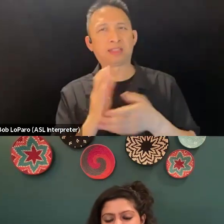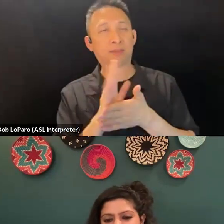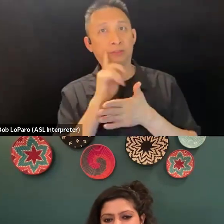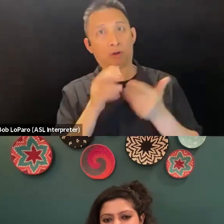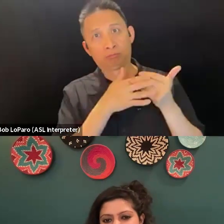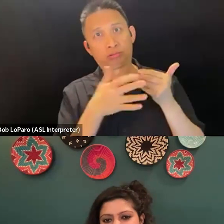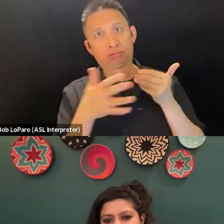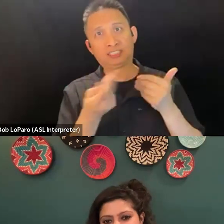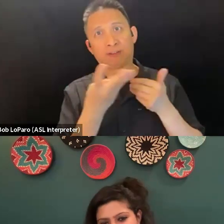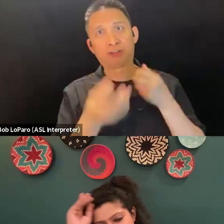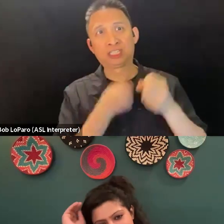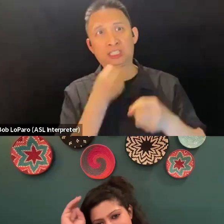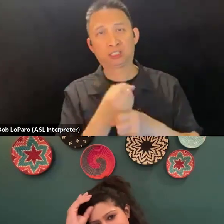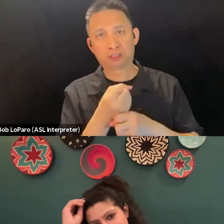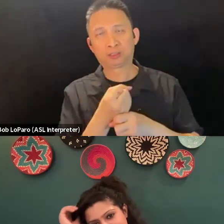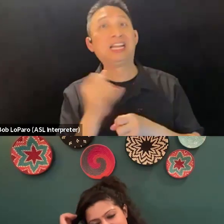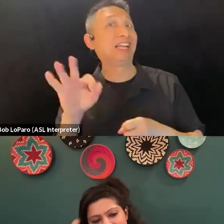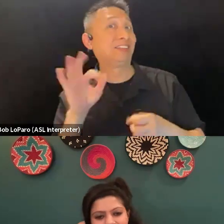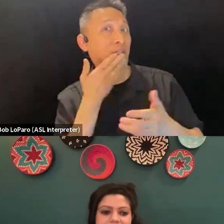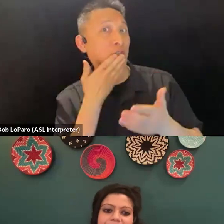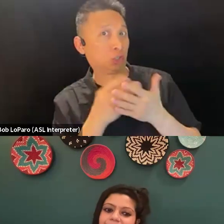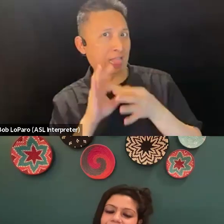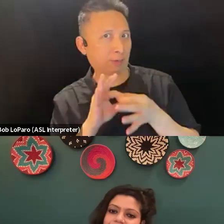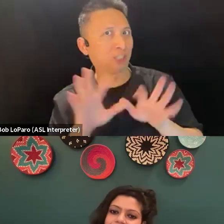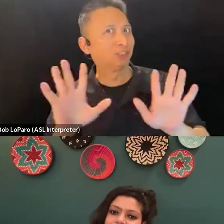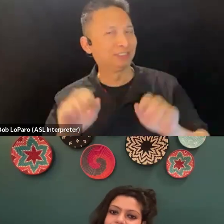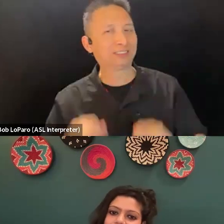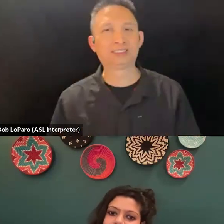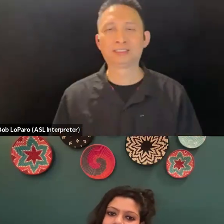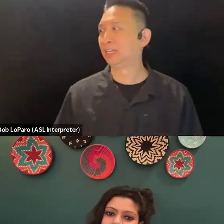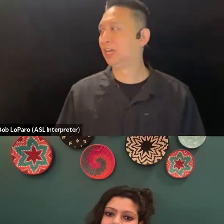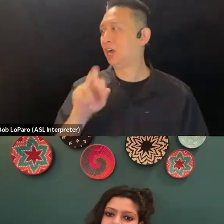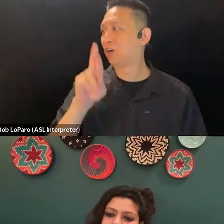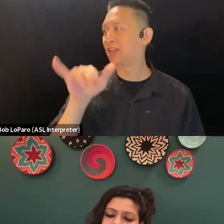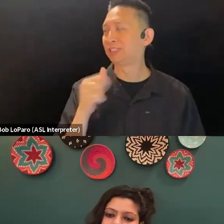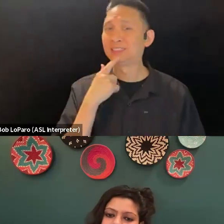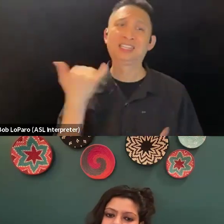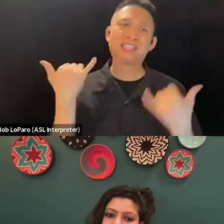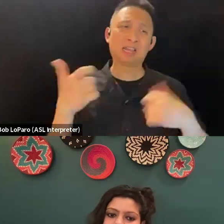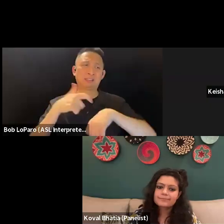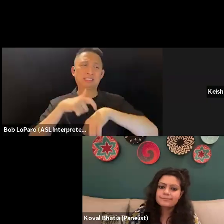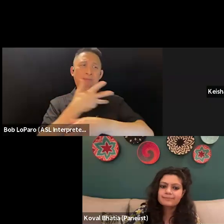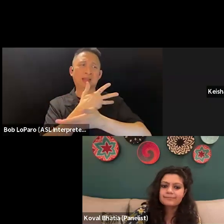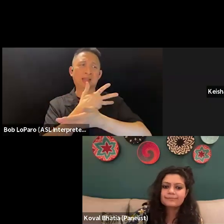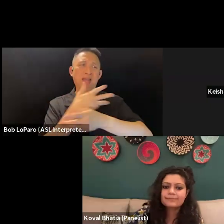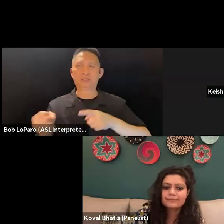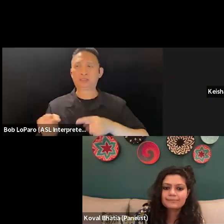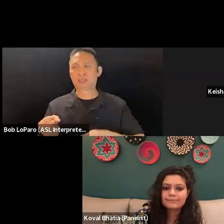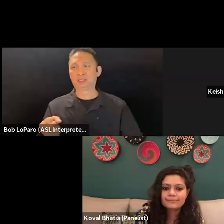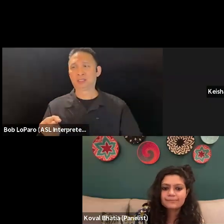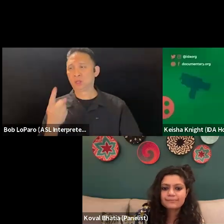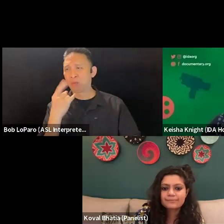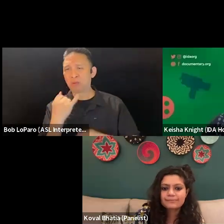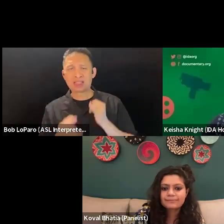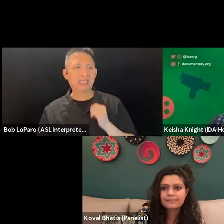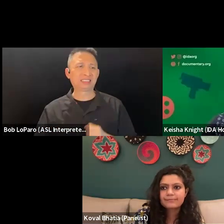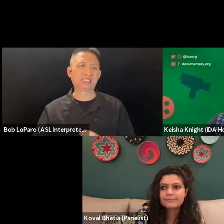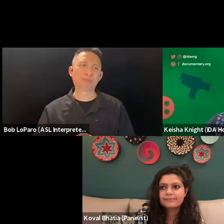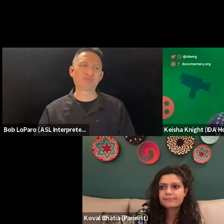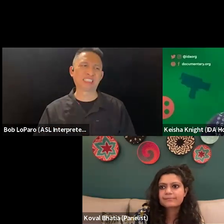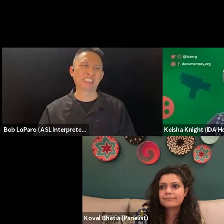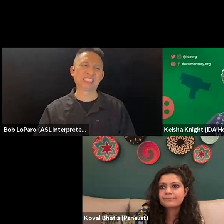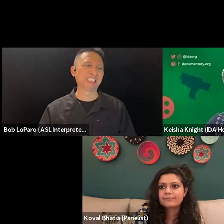fill just for the sake of filling. Most people do that. I think if at any point it feels like you are not making this super global